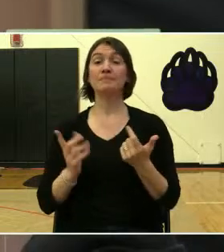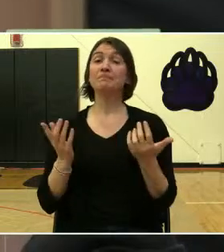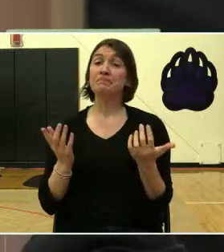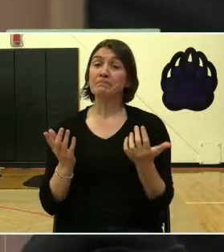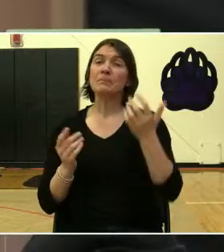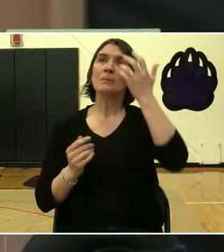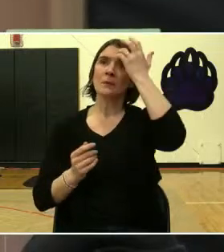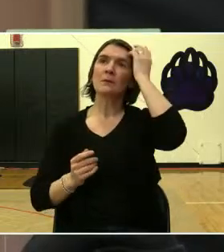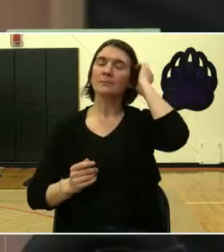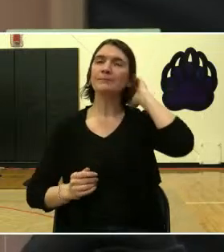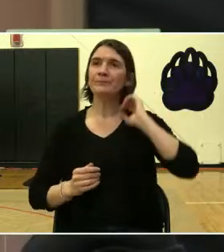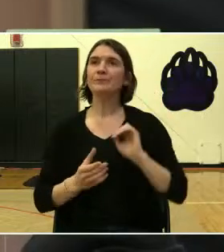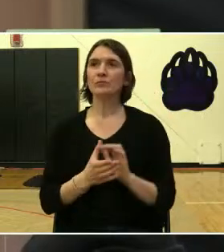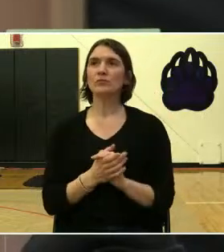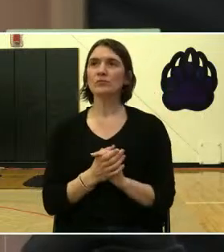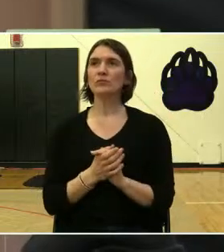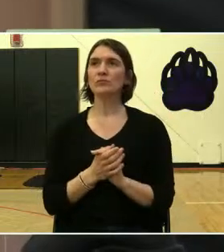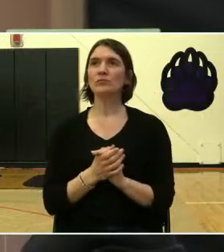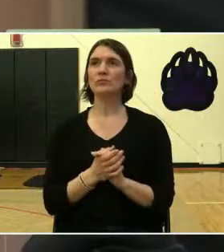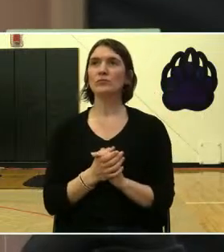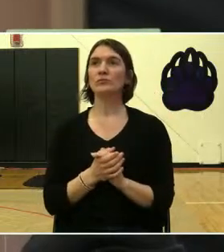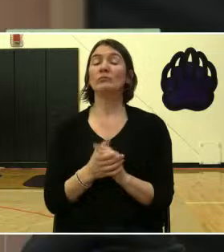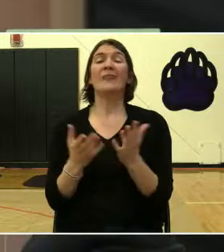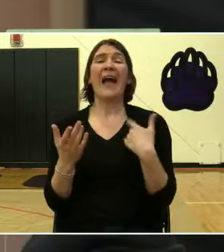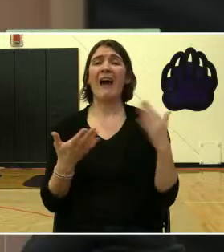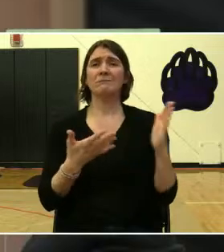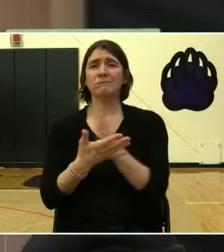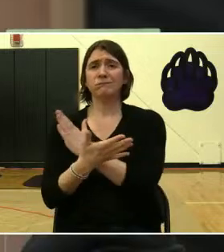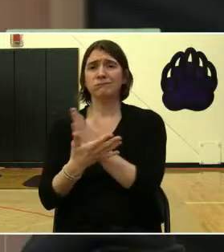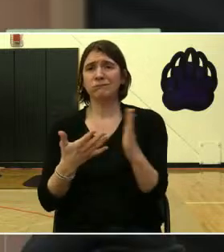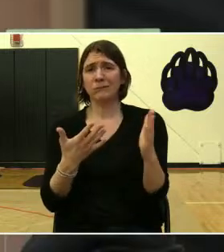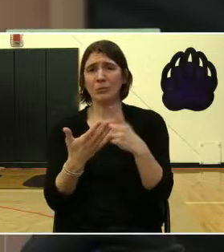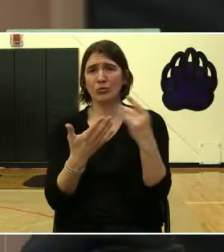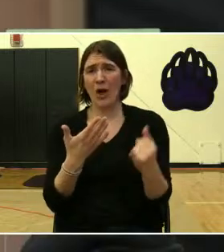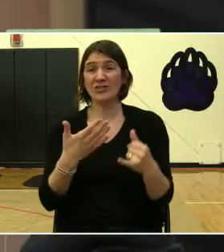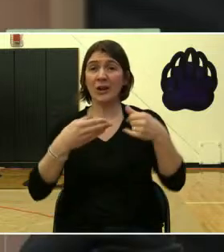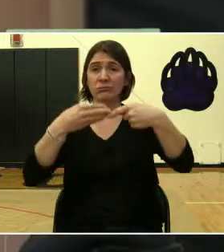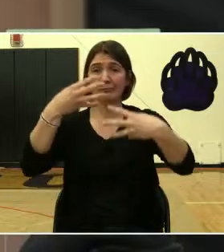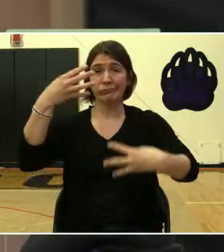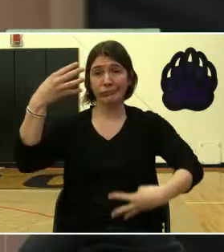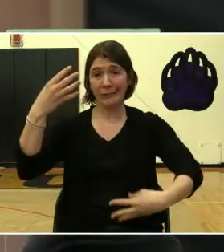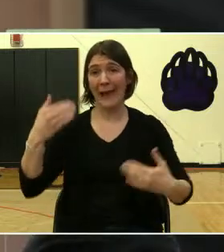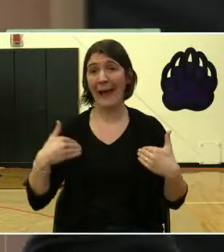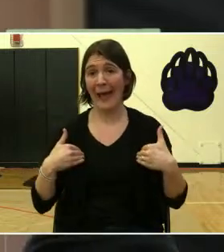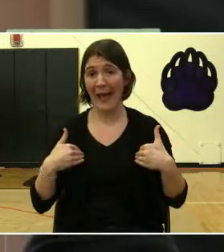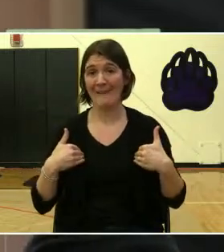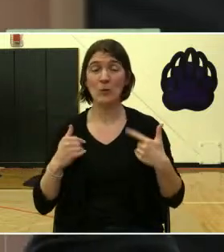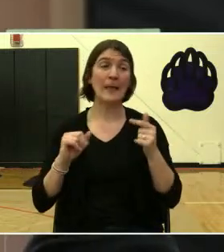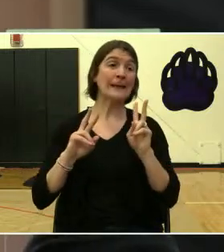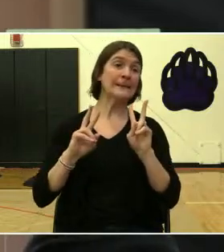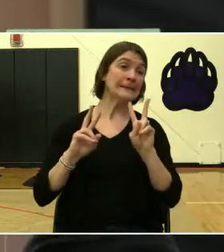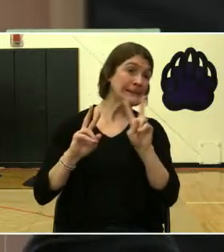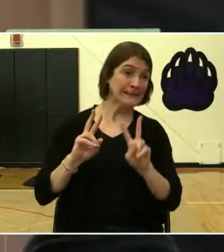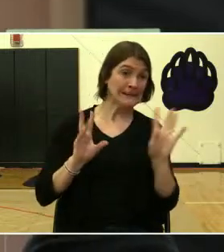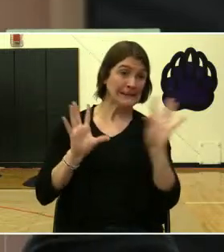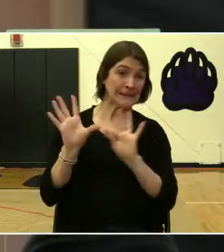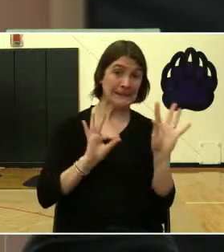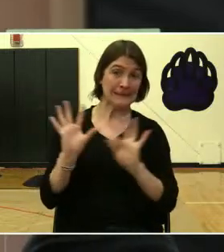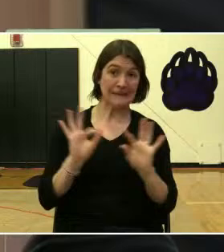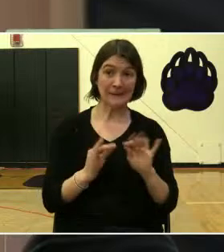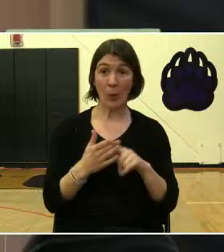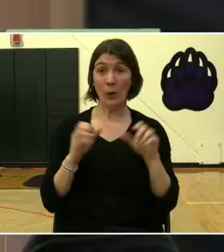it it's there's an array of projects there's a long list of projects we're looking at um and you